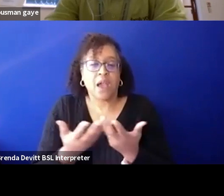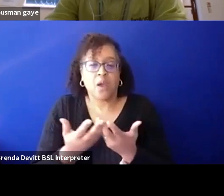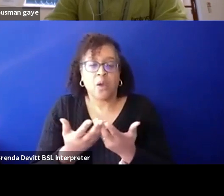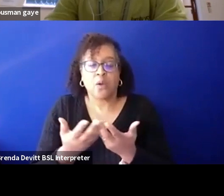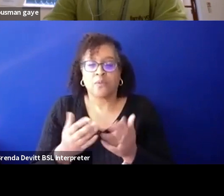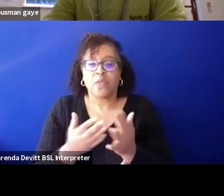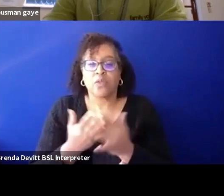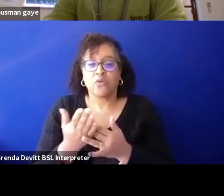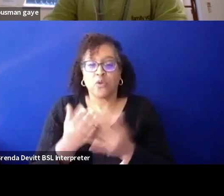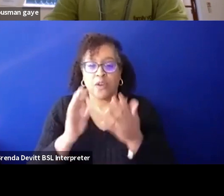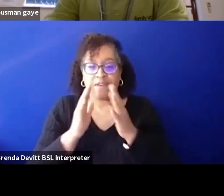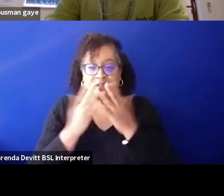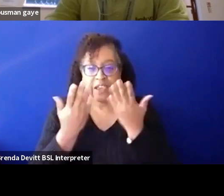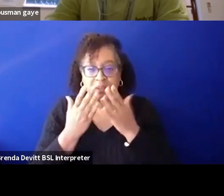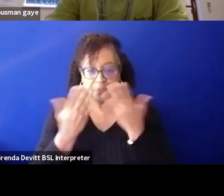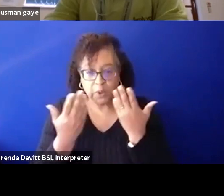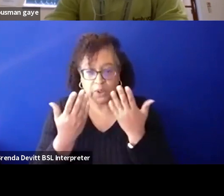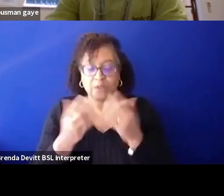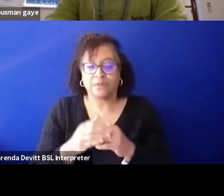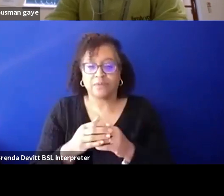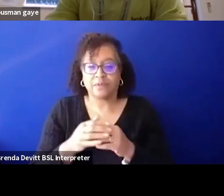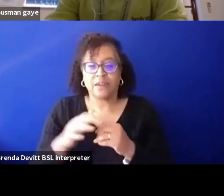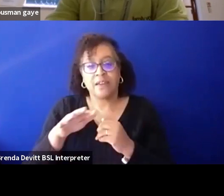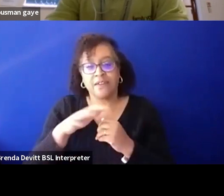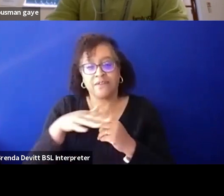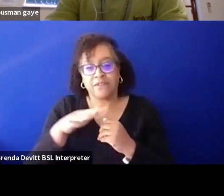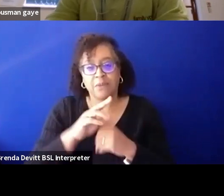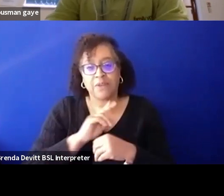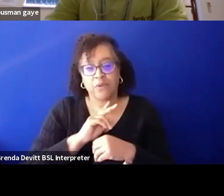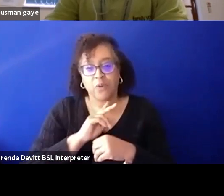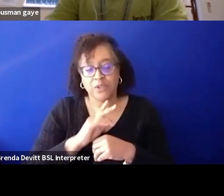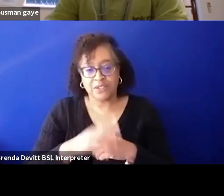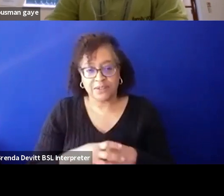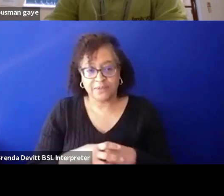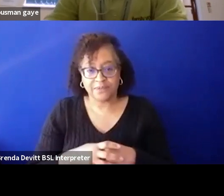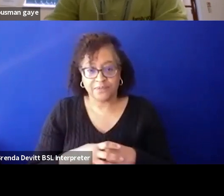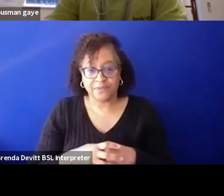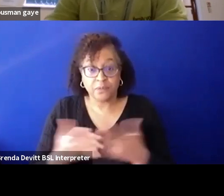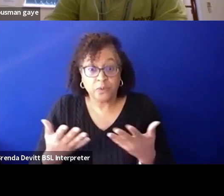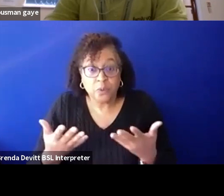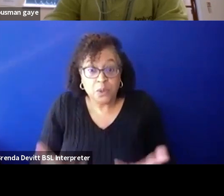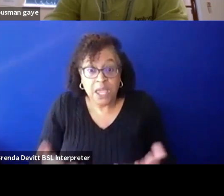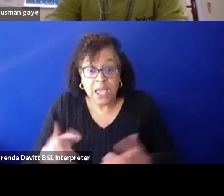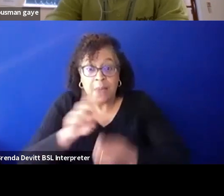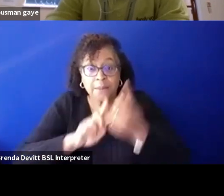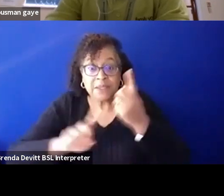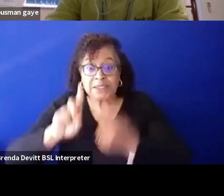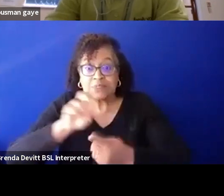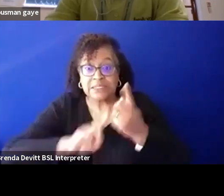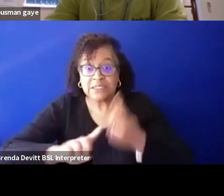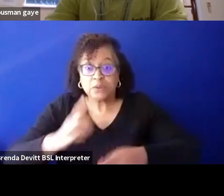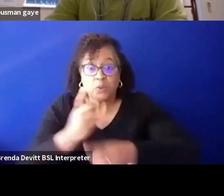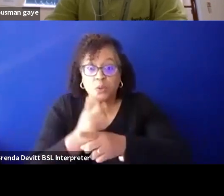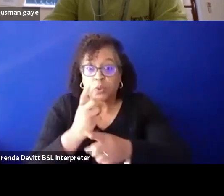Voice. Yeah, the main purpose of the meeting is to talk about exclusion today.